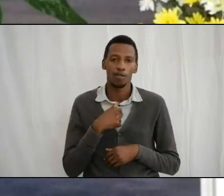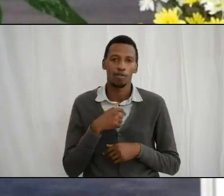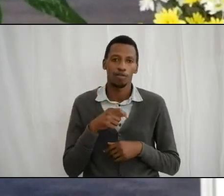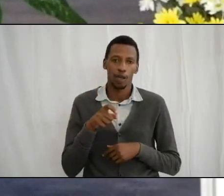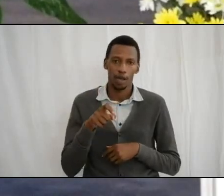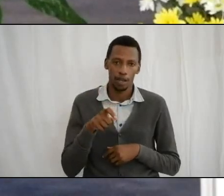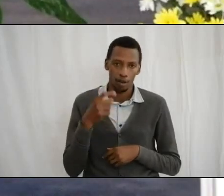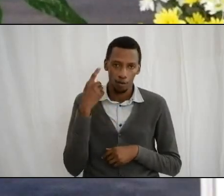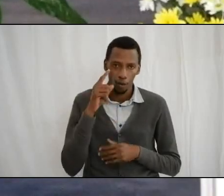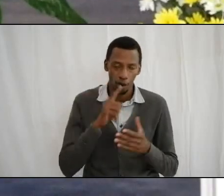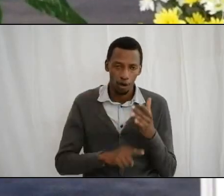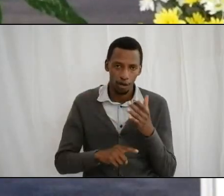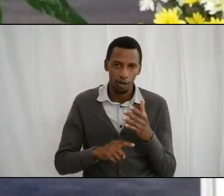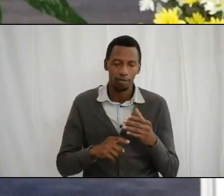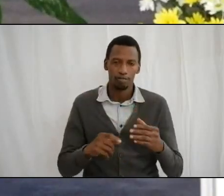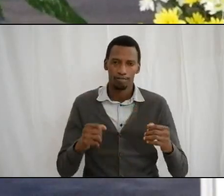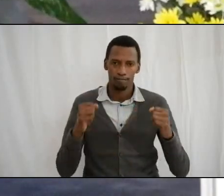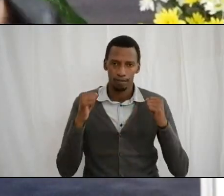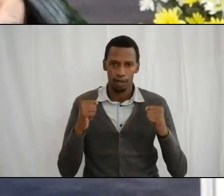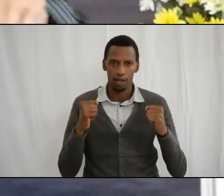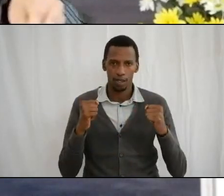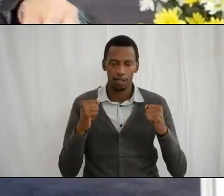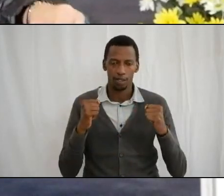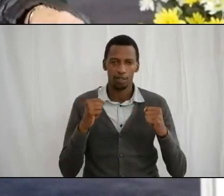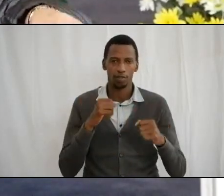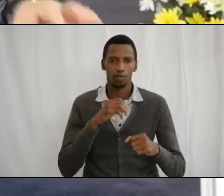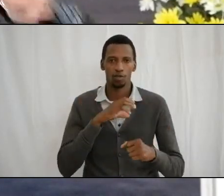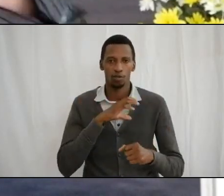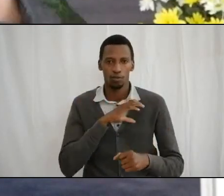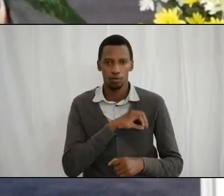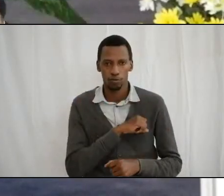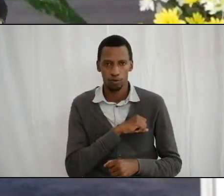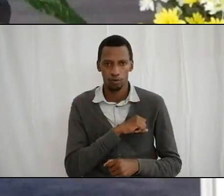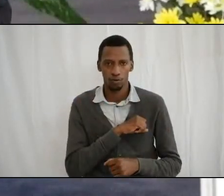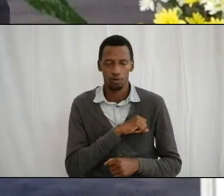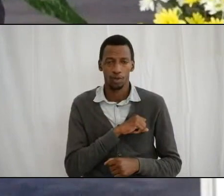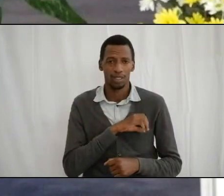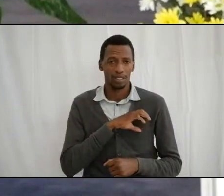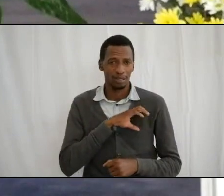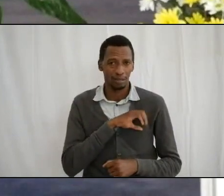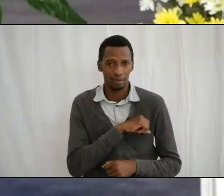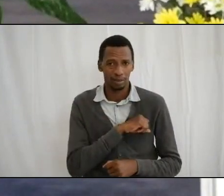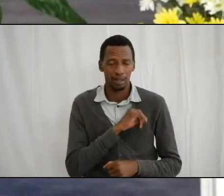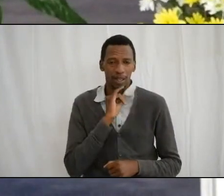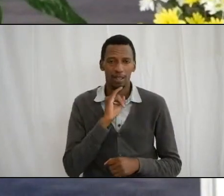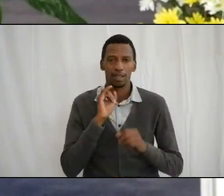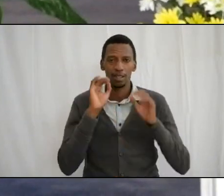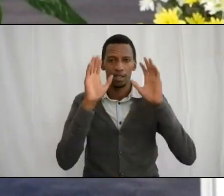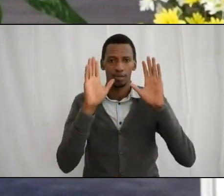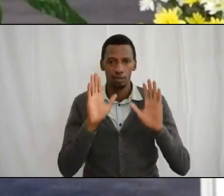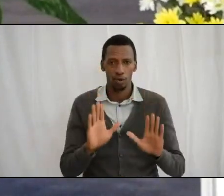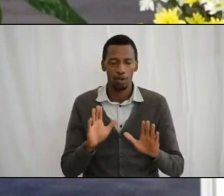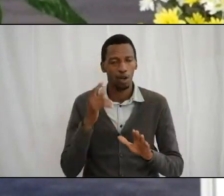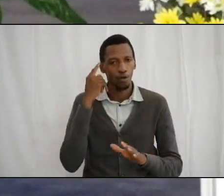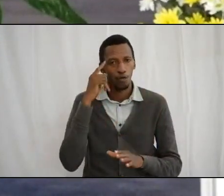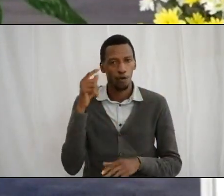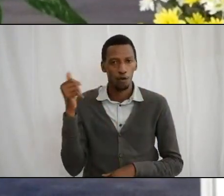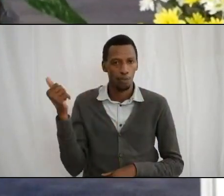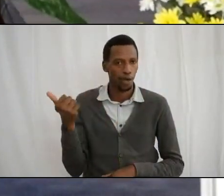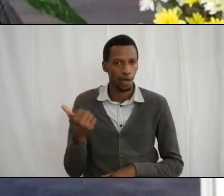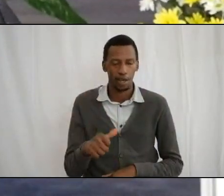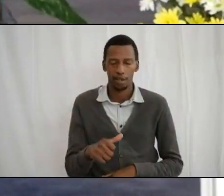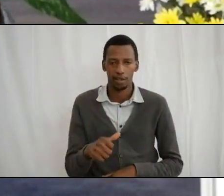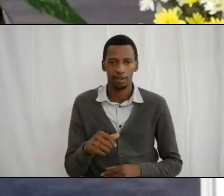force, energy, and perseverance. Resilience is critical for any